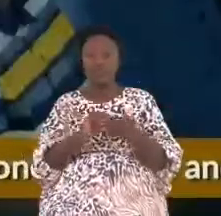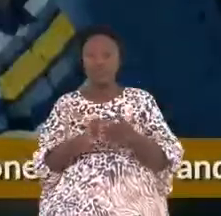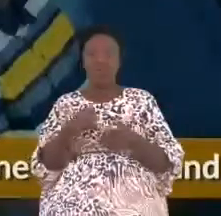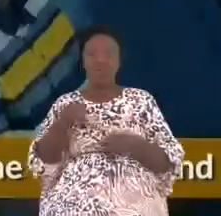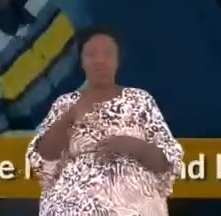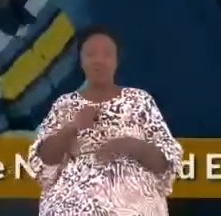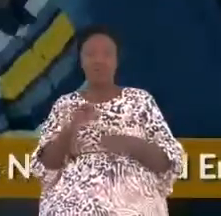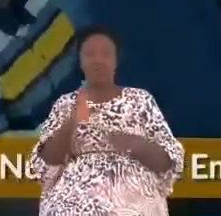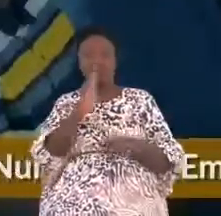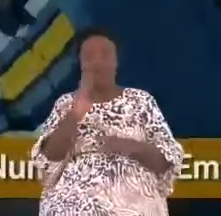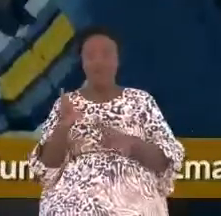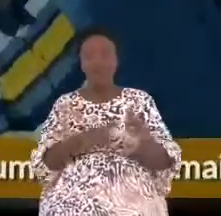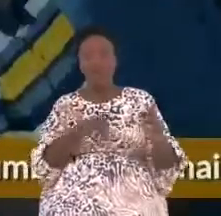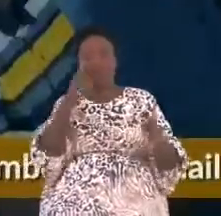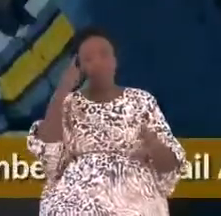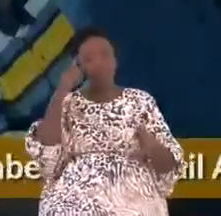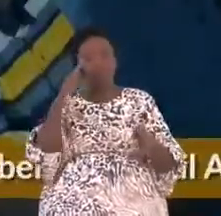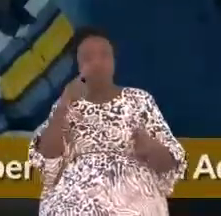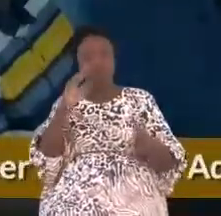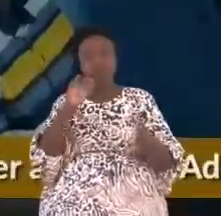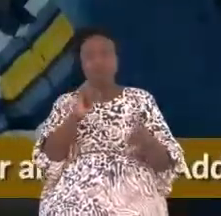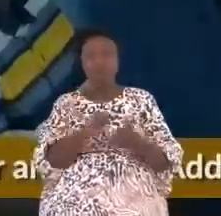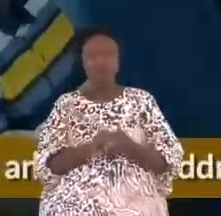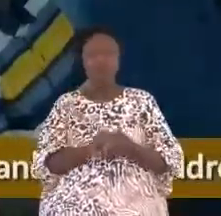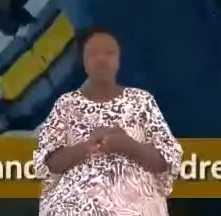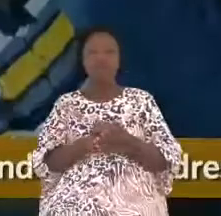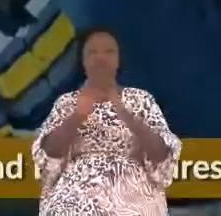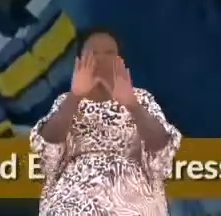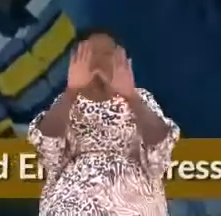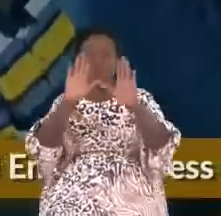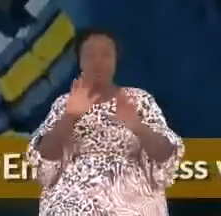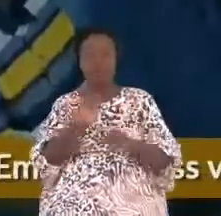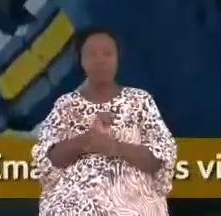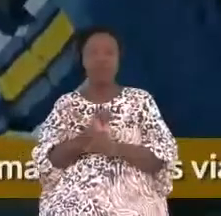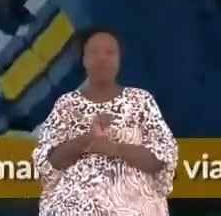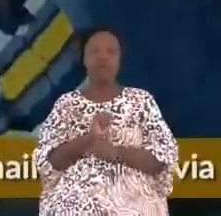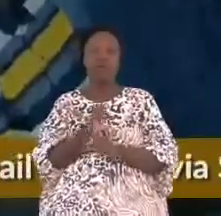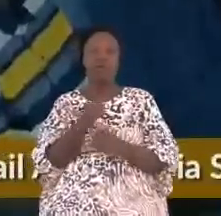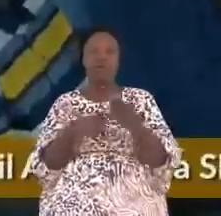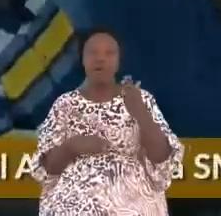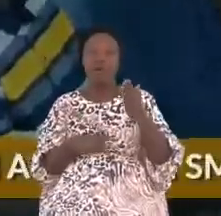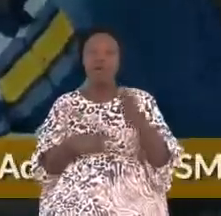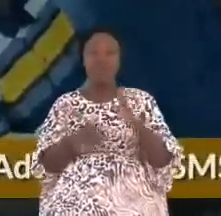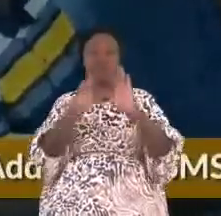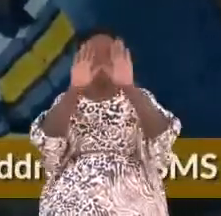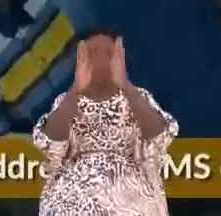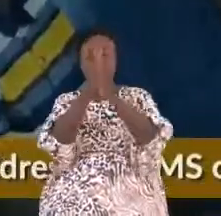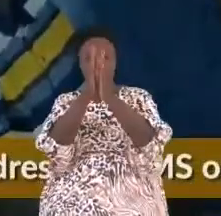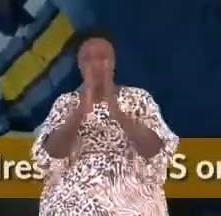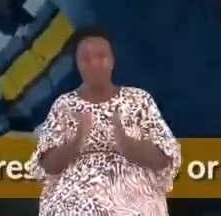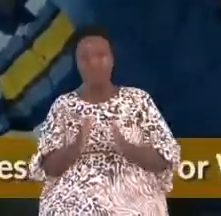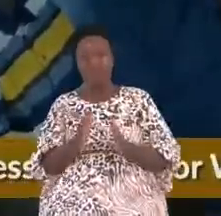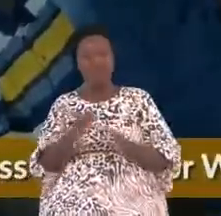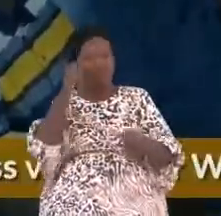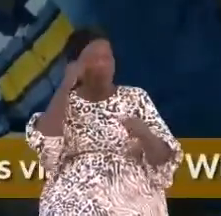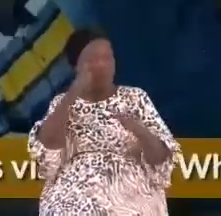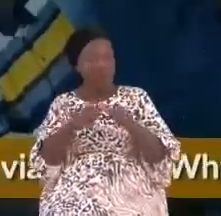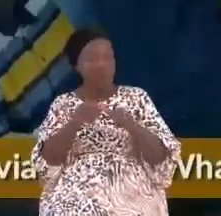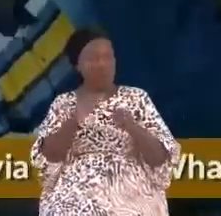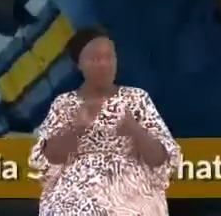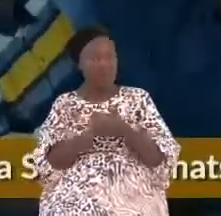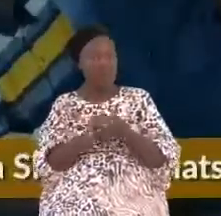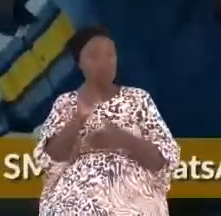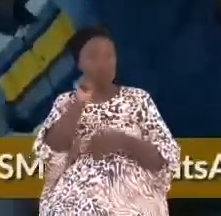to receive our miracle prayer remember tomorrow morning we're having another session here by 7